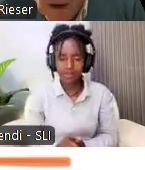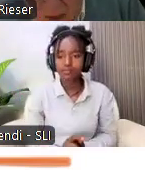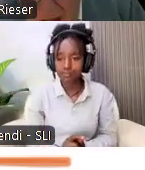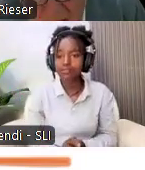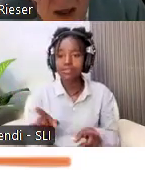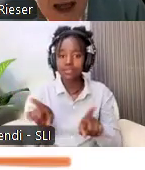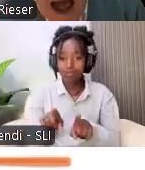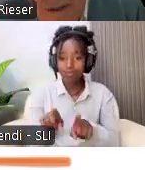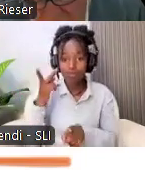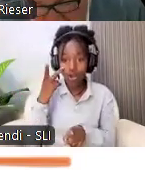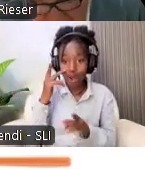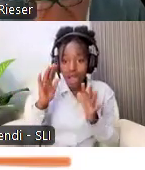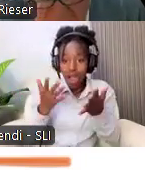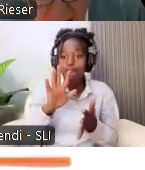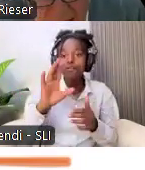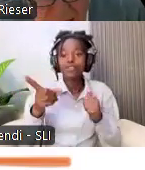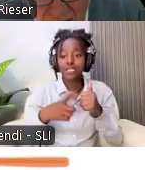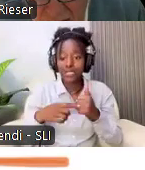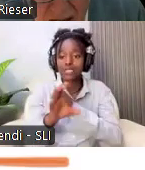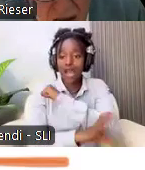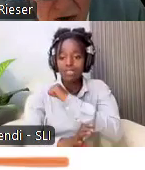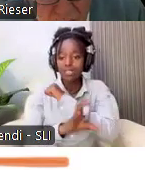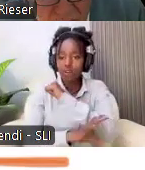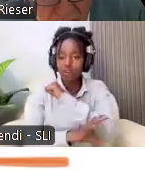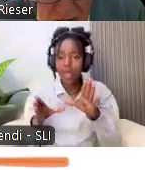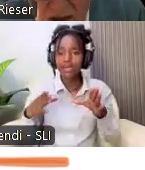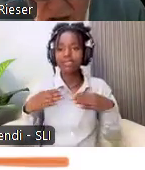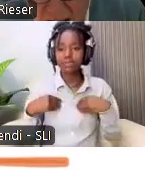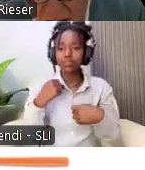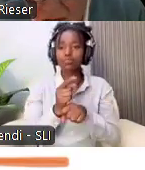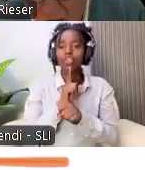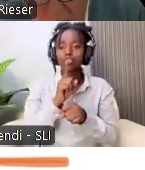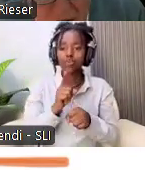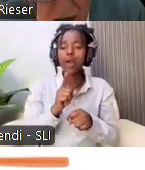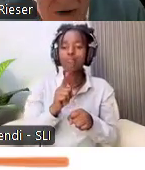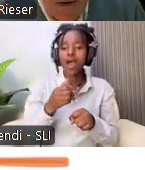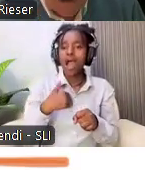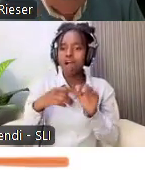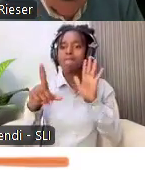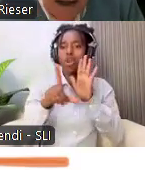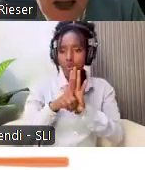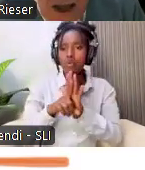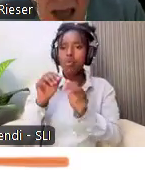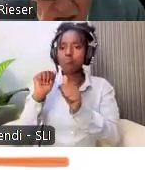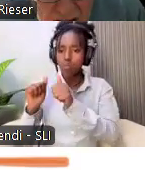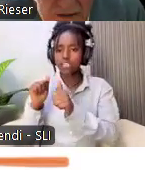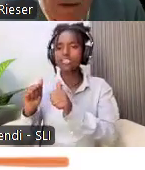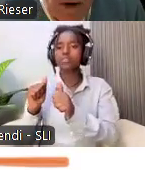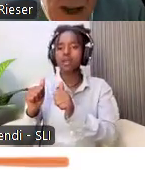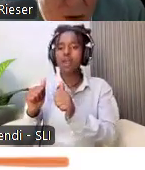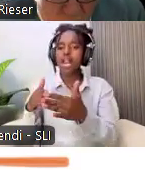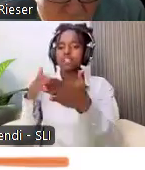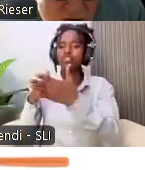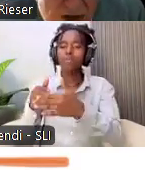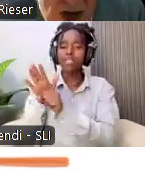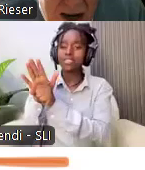done so, have to actually do things to challenge discriminatory practices. They actually have to